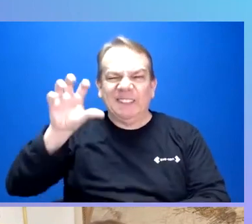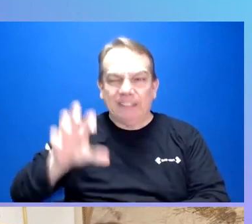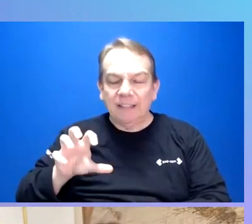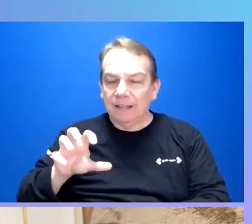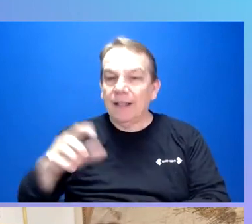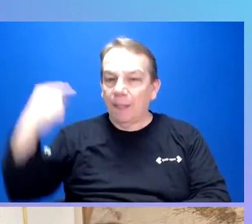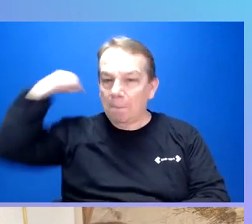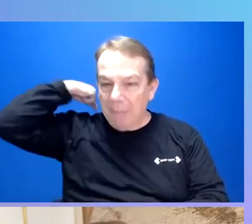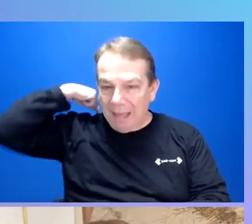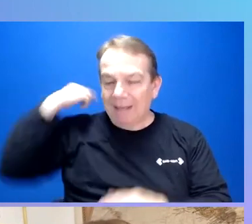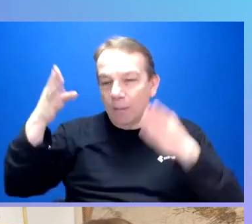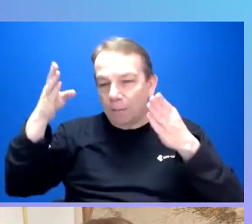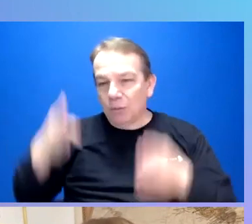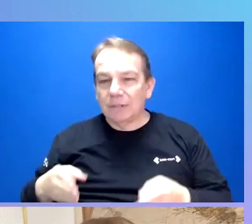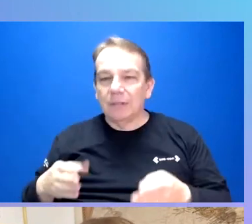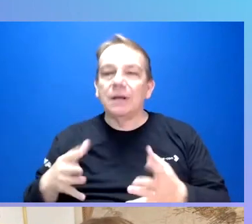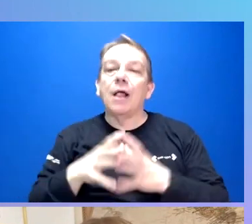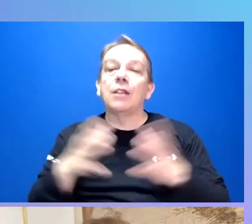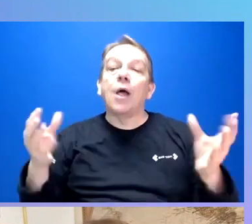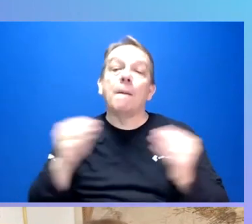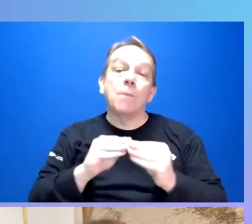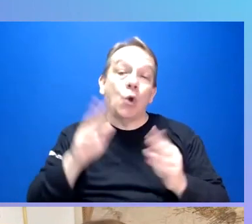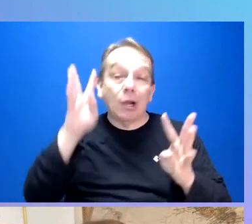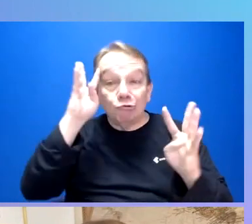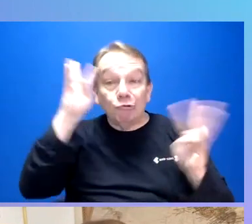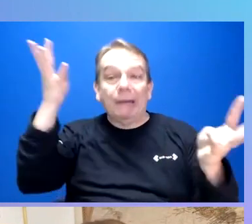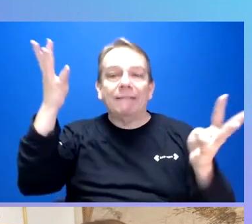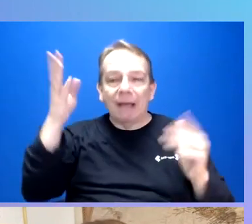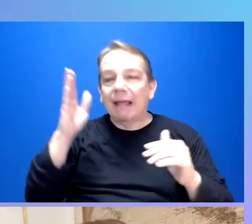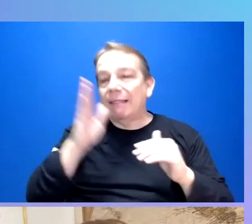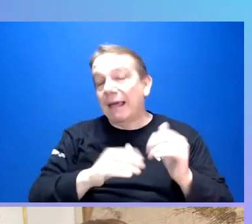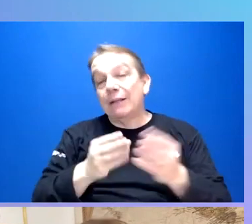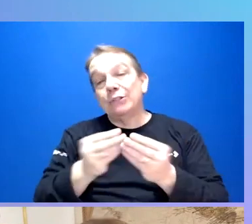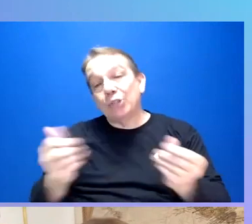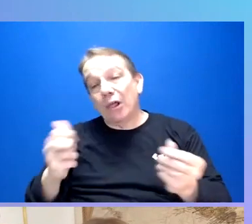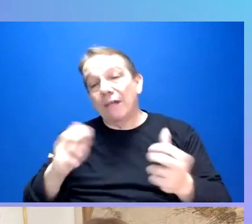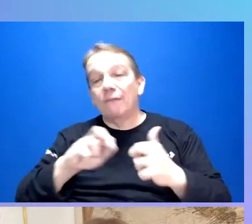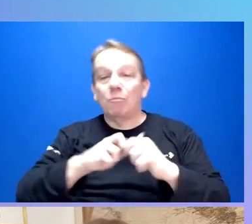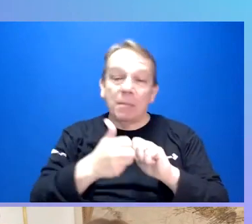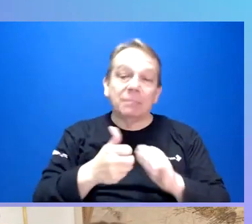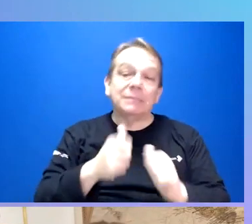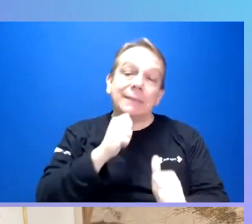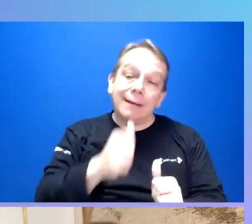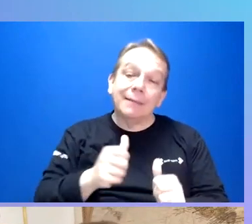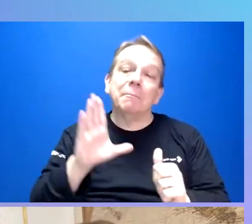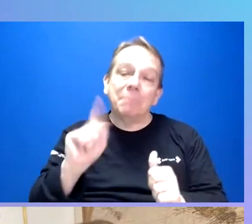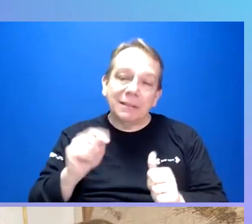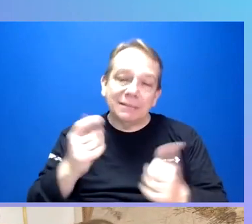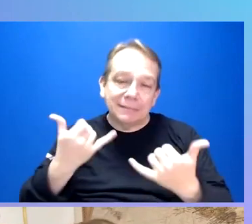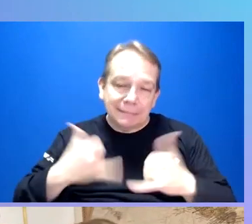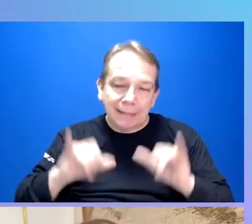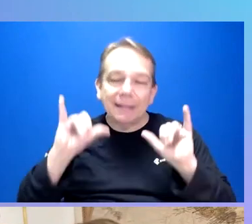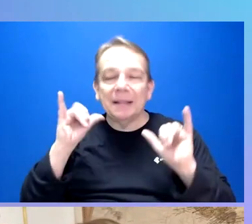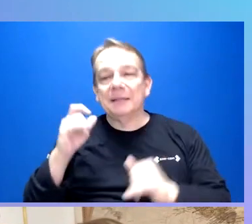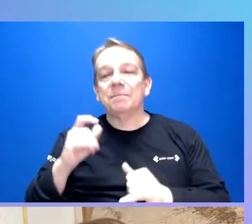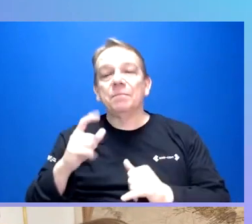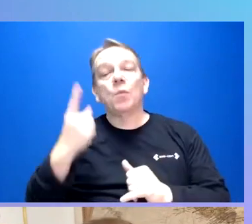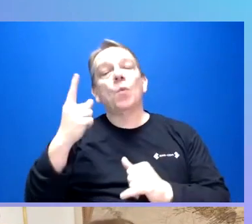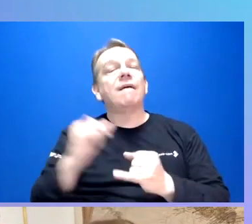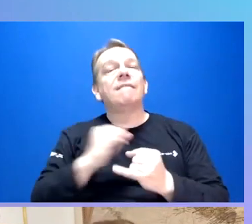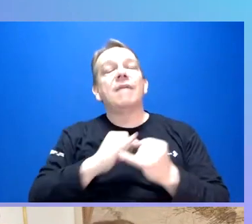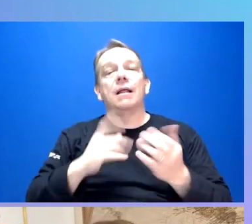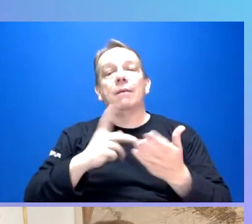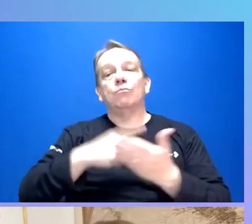So a lot more creativity and expression than problem solution approach. And I remember one of the final project